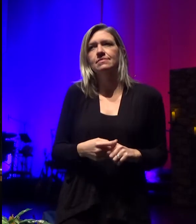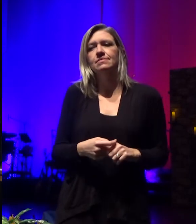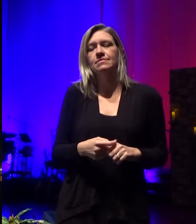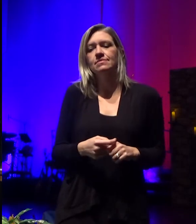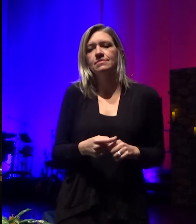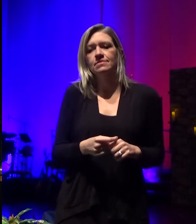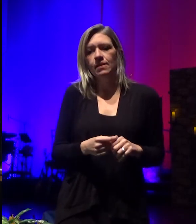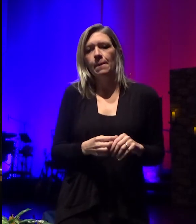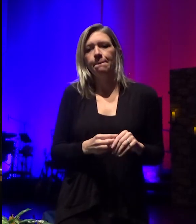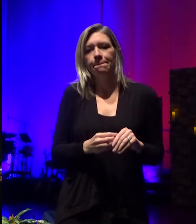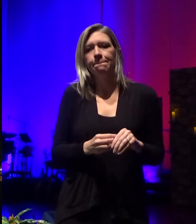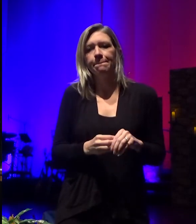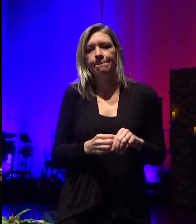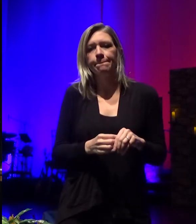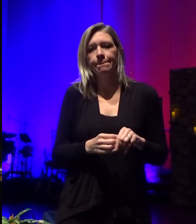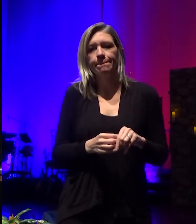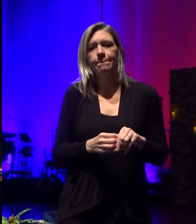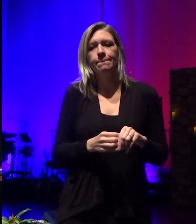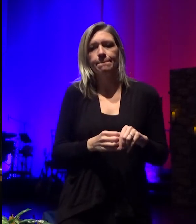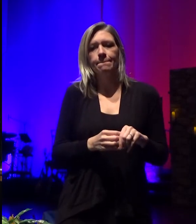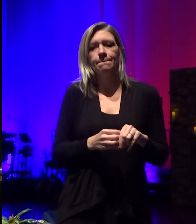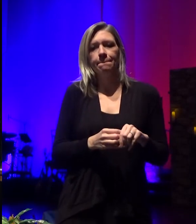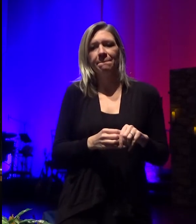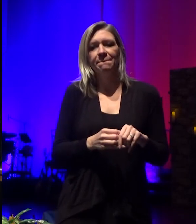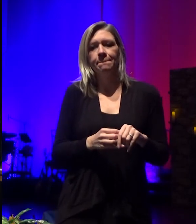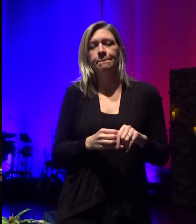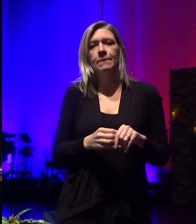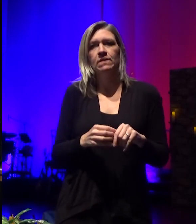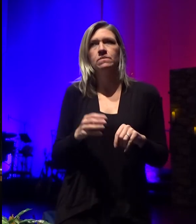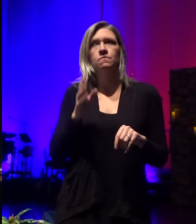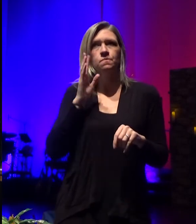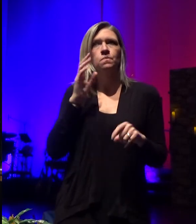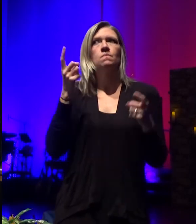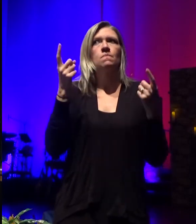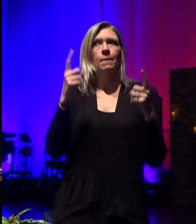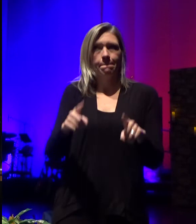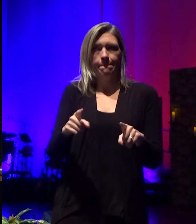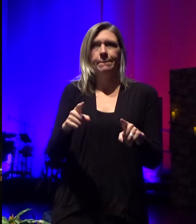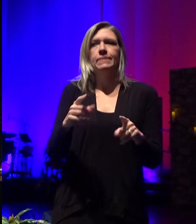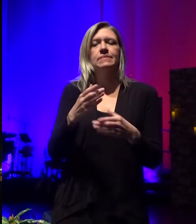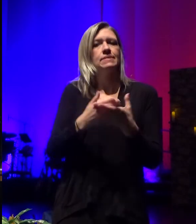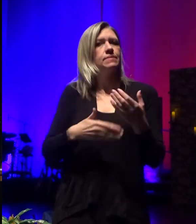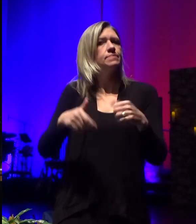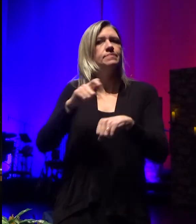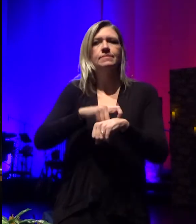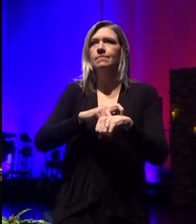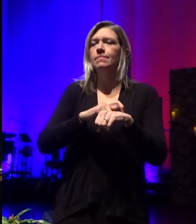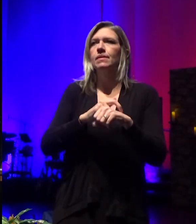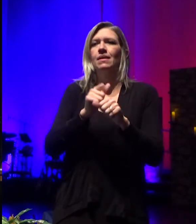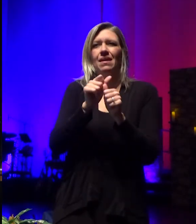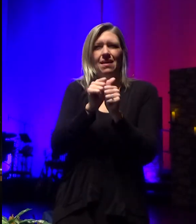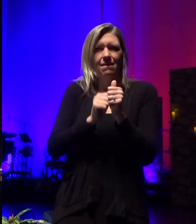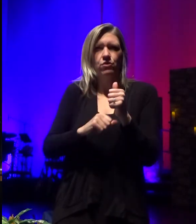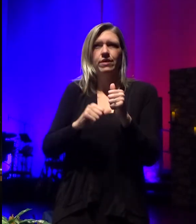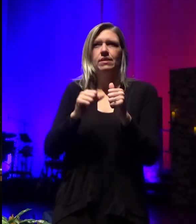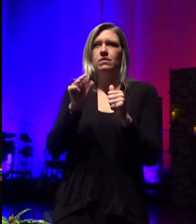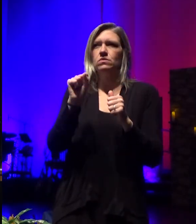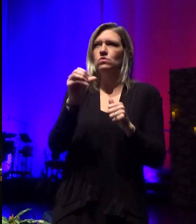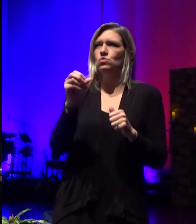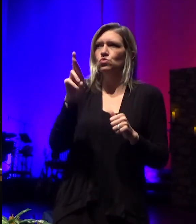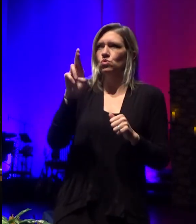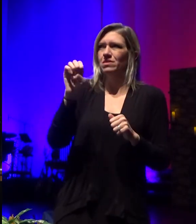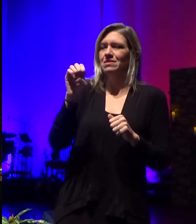And so there comes a time when almost every source of energy,